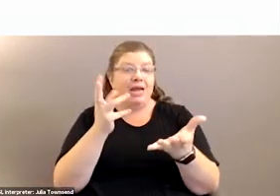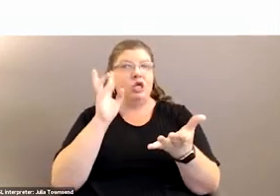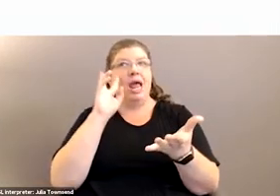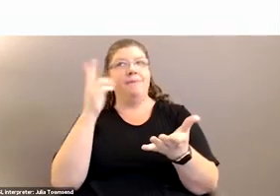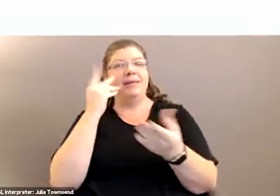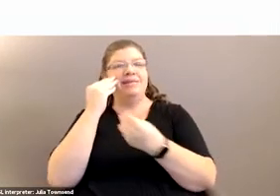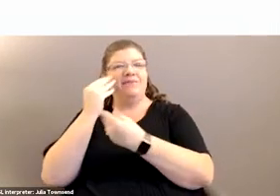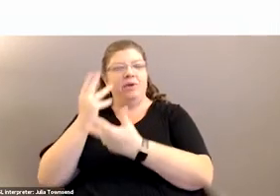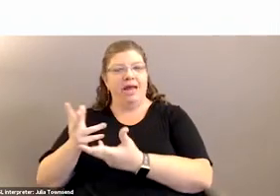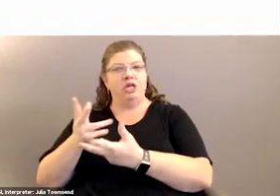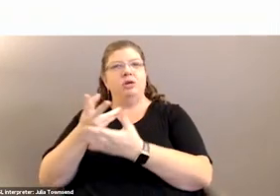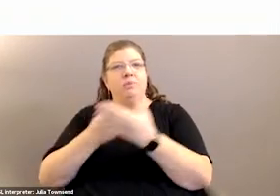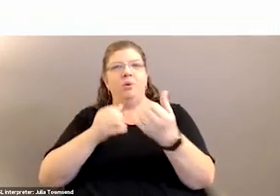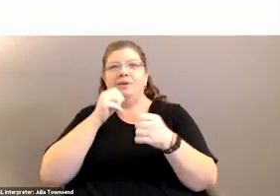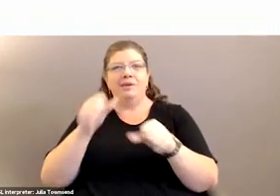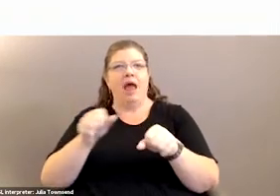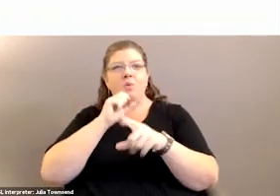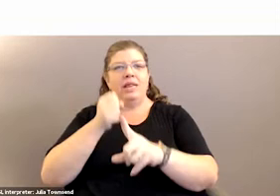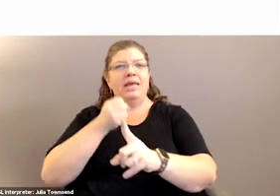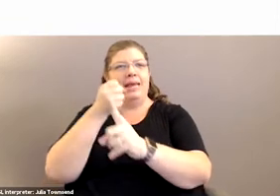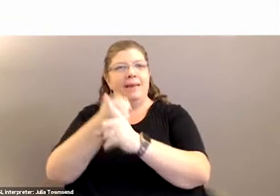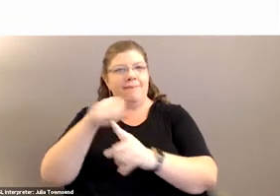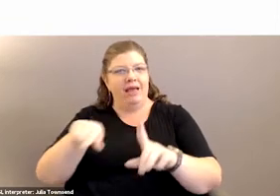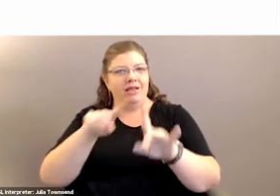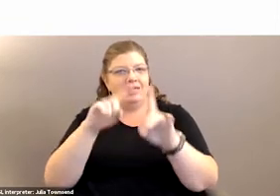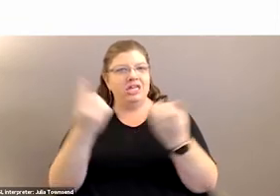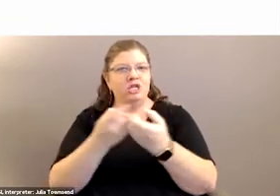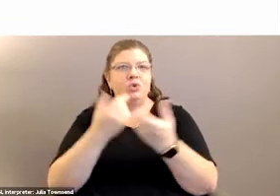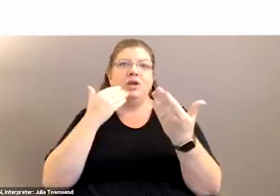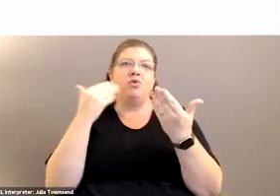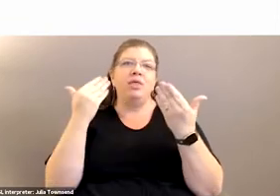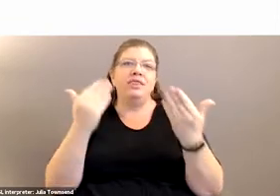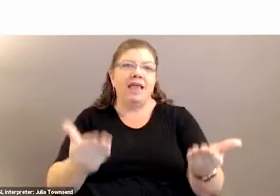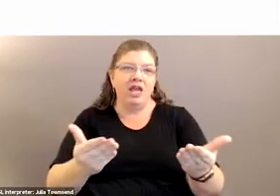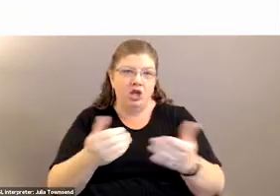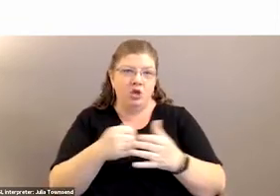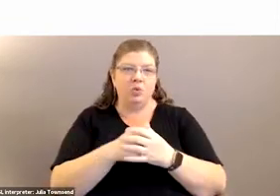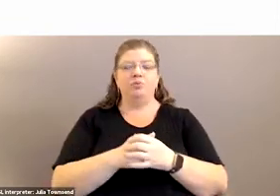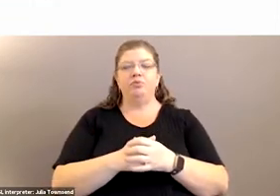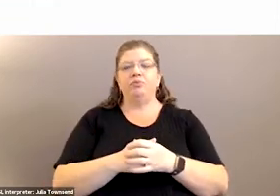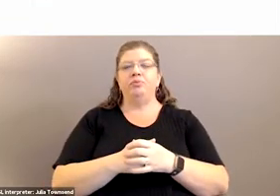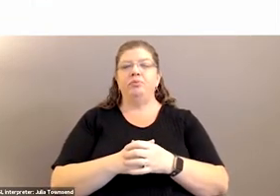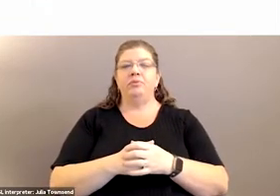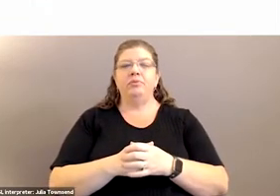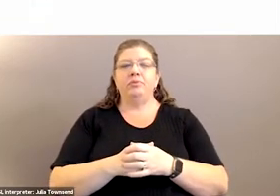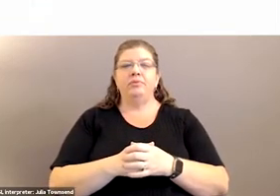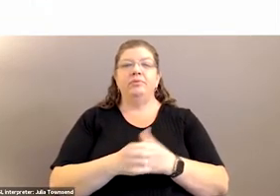impact what we do in this district so thank you next slide